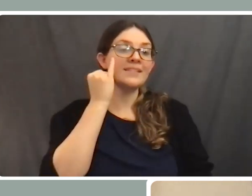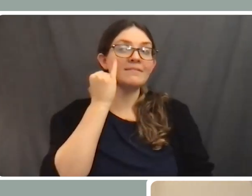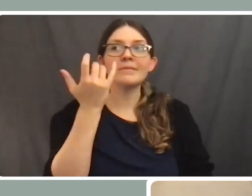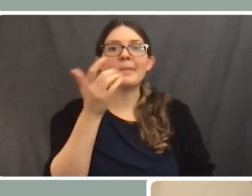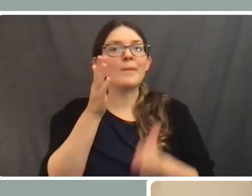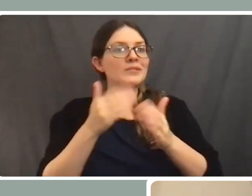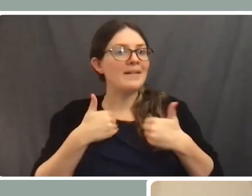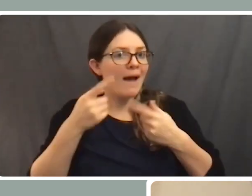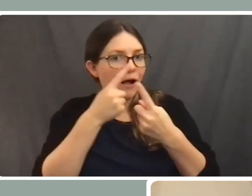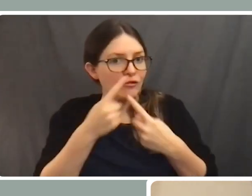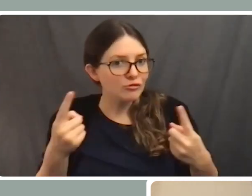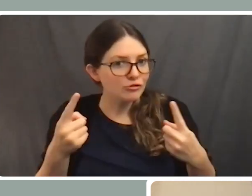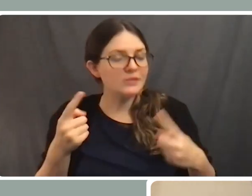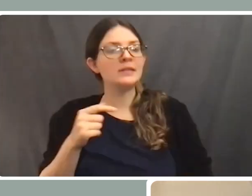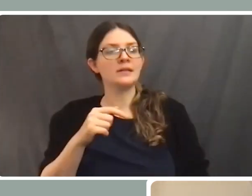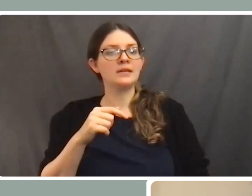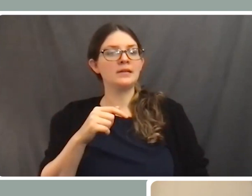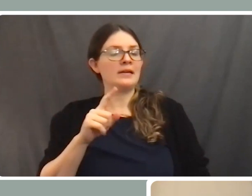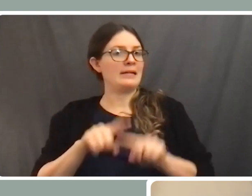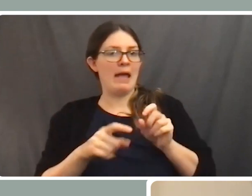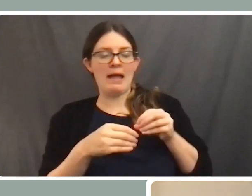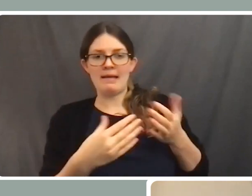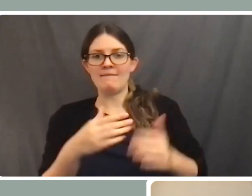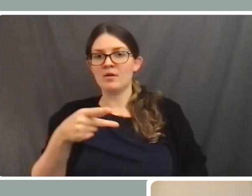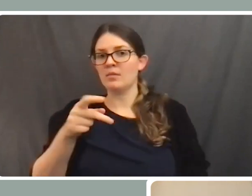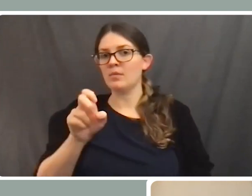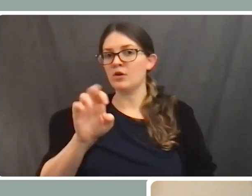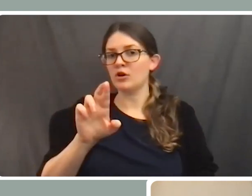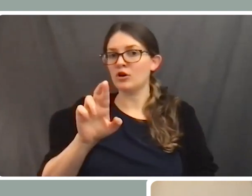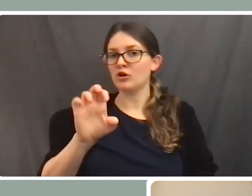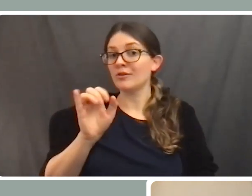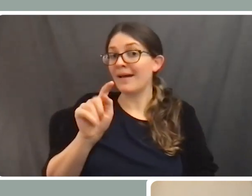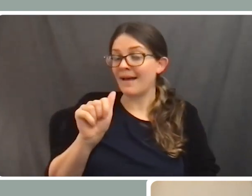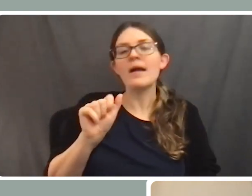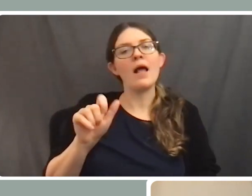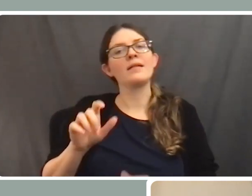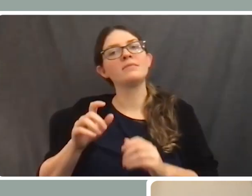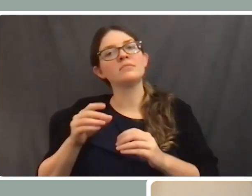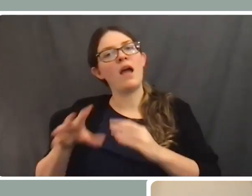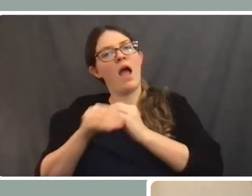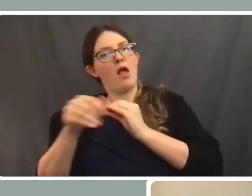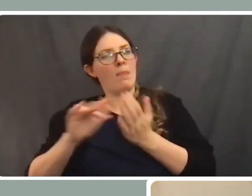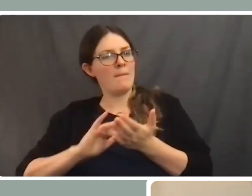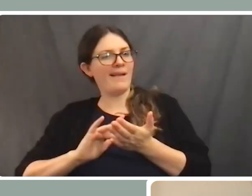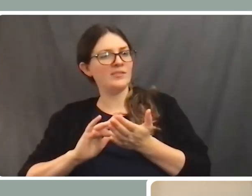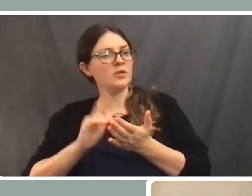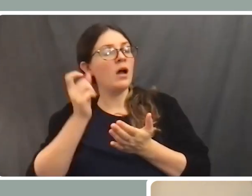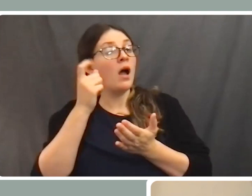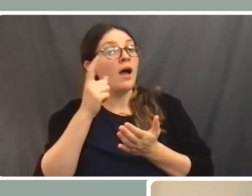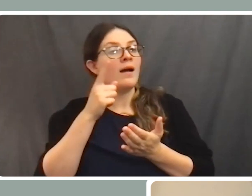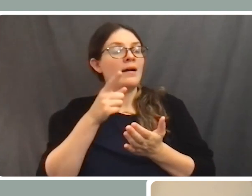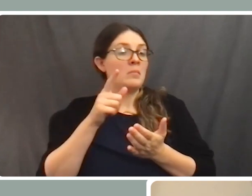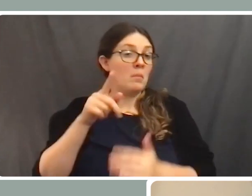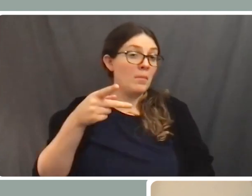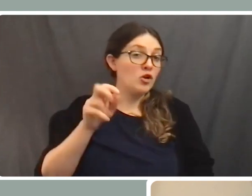anything else in giving the Perjeta, there are other add-ons that we can certainly consider. But the good news is it's not the most important drug.